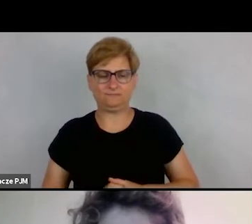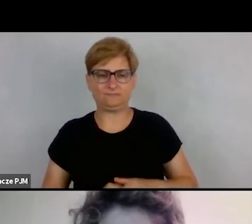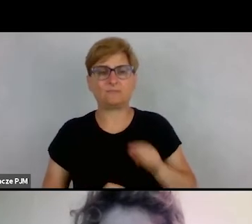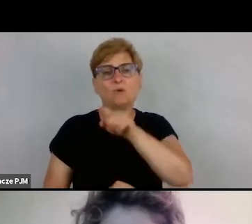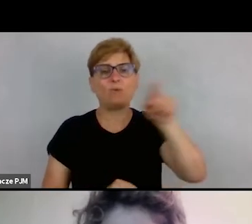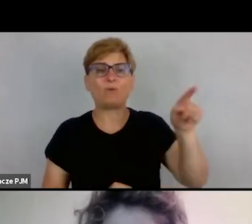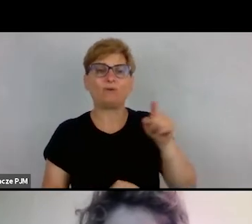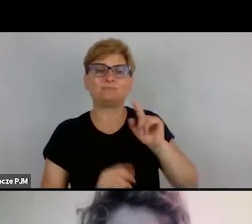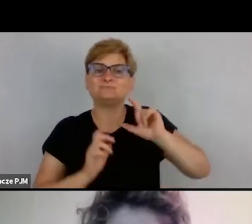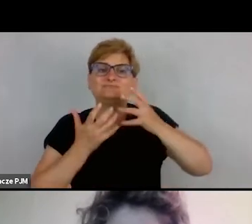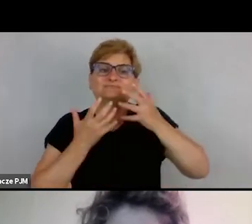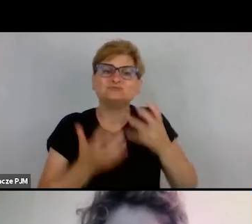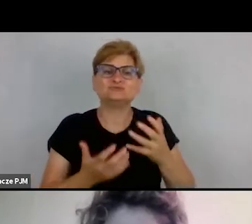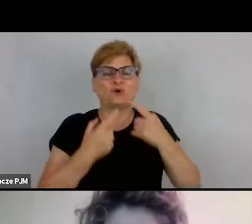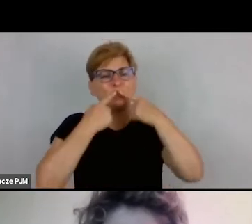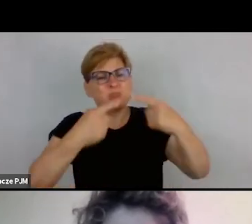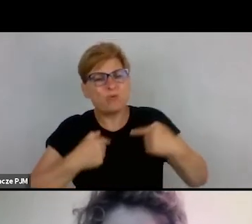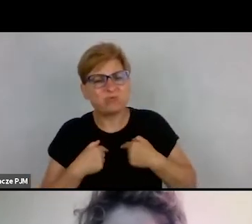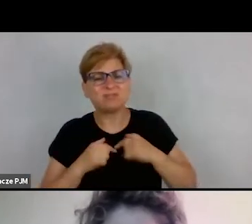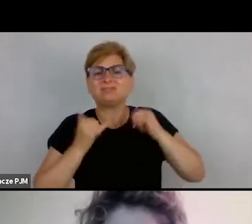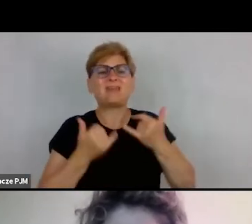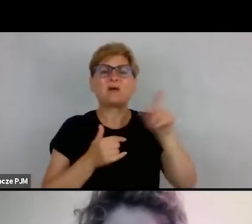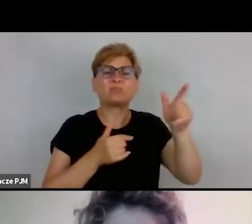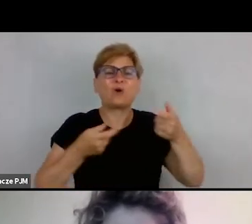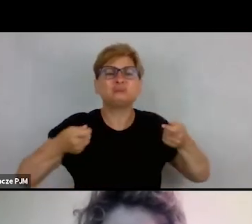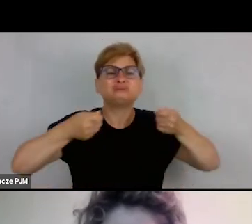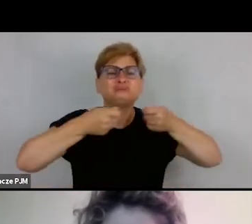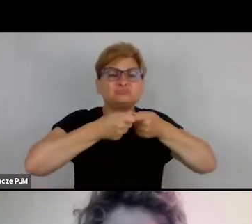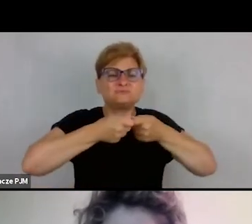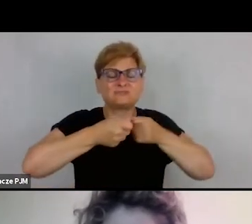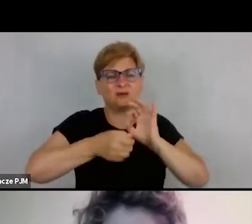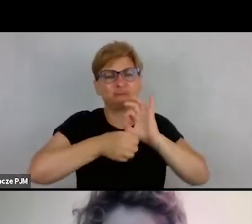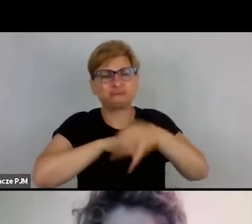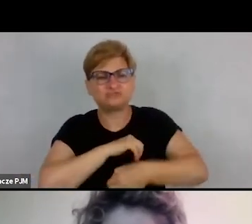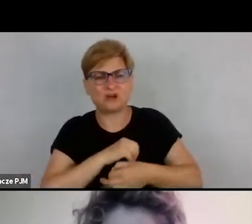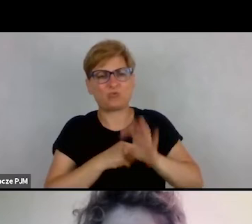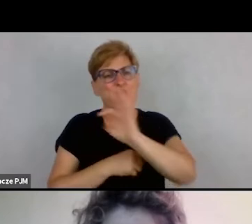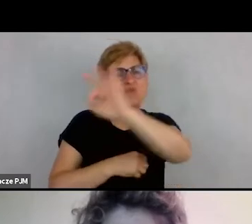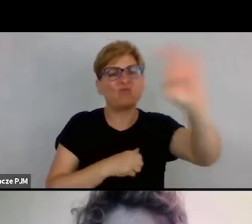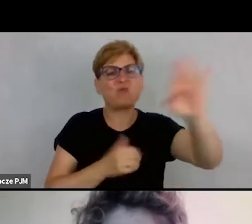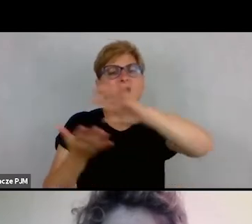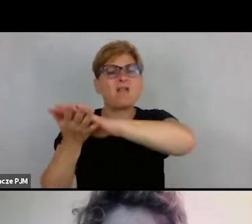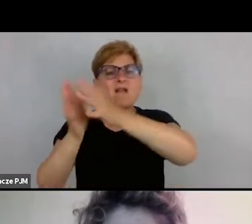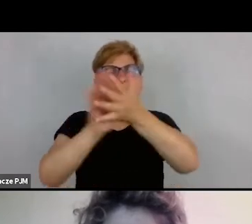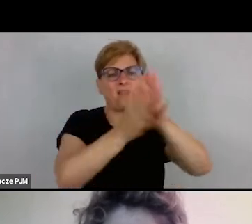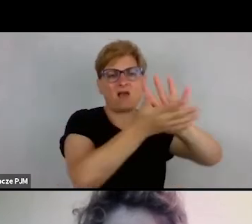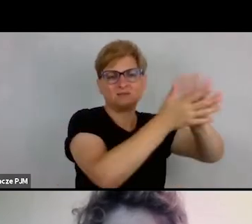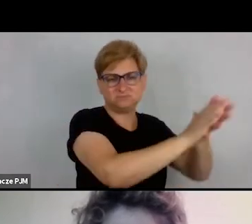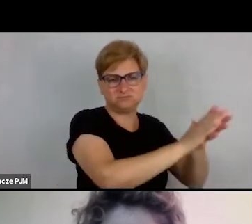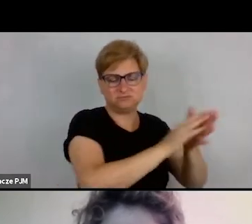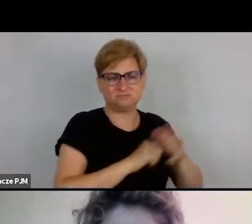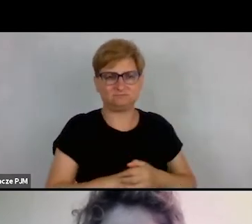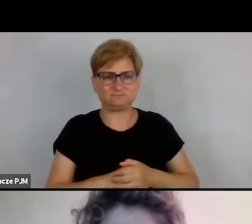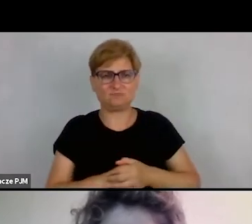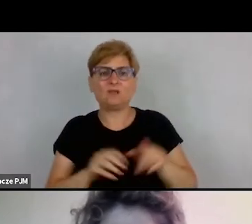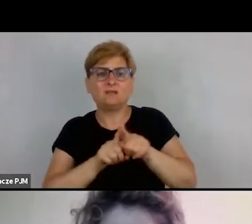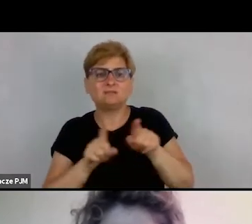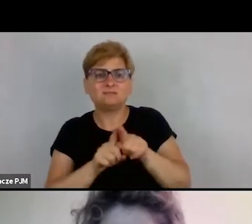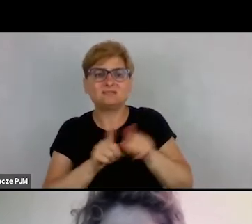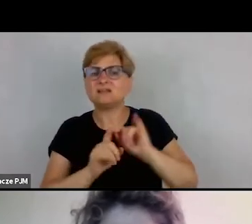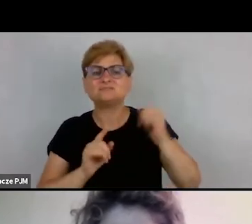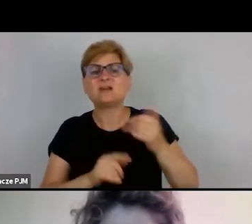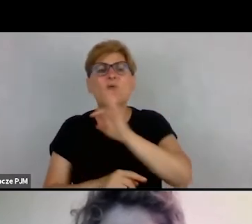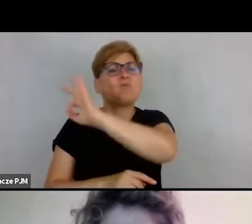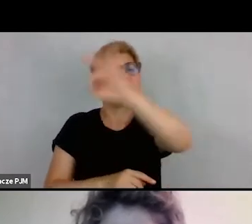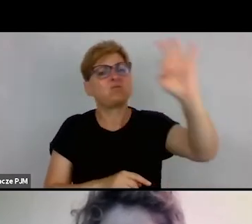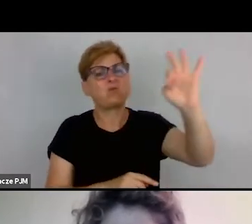norms create this very claustrophobic box for men. And most men, no matter where I talk to men, no matter what